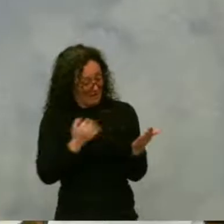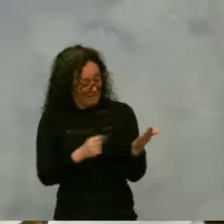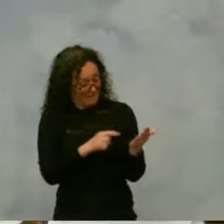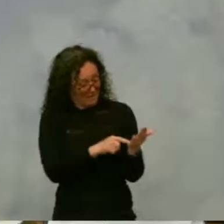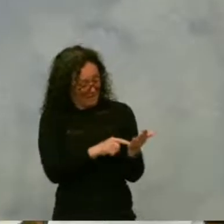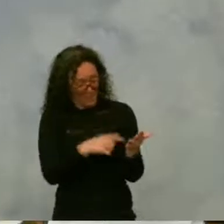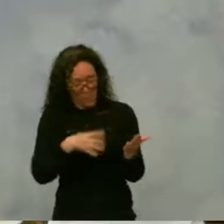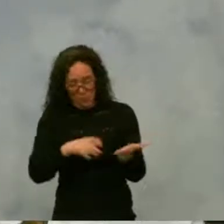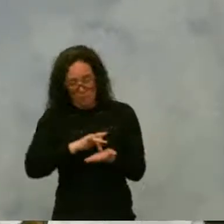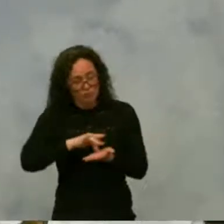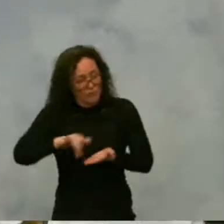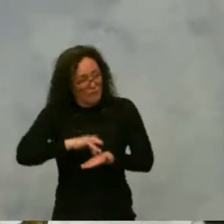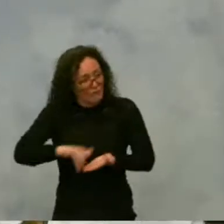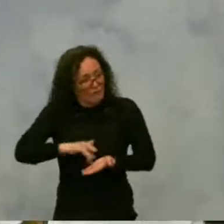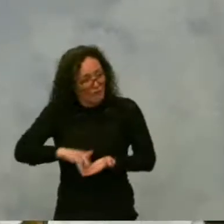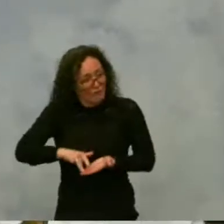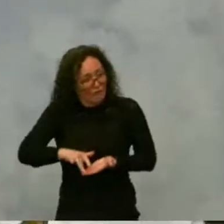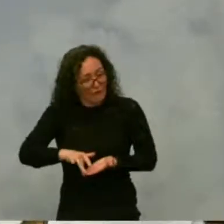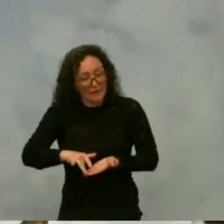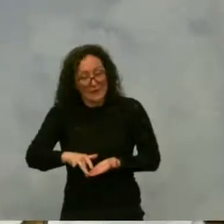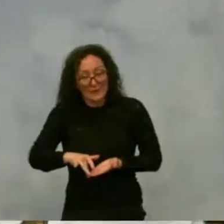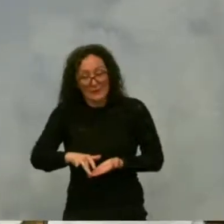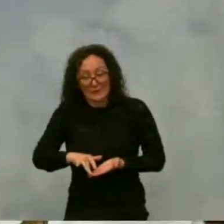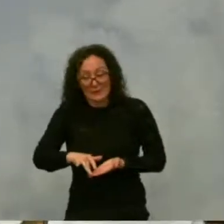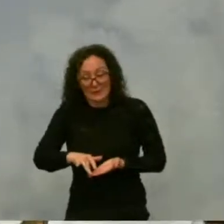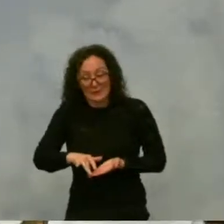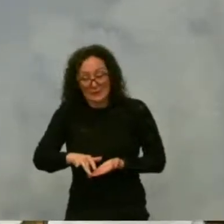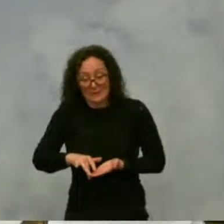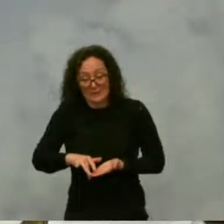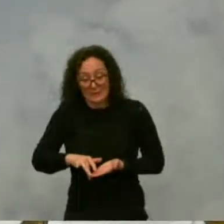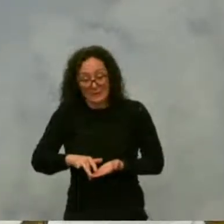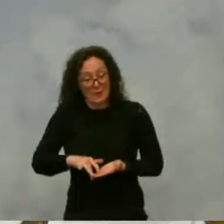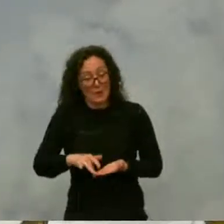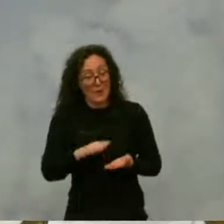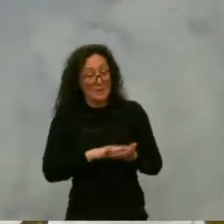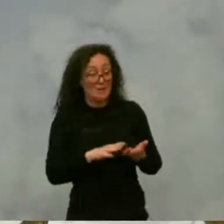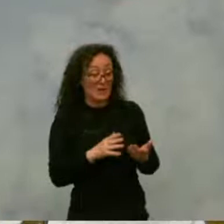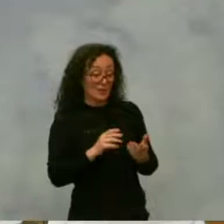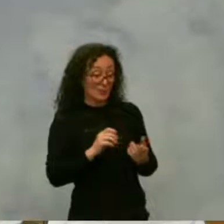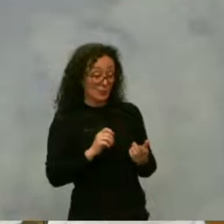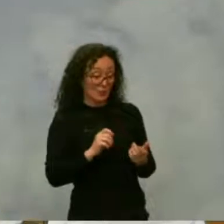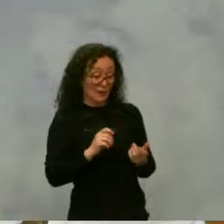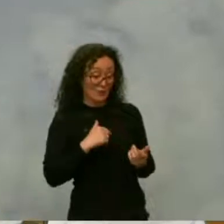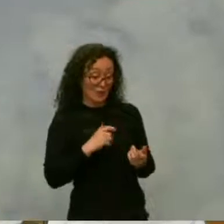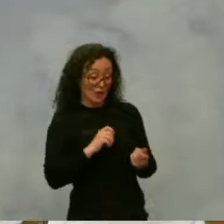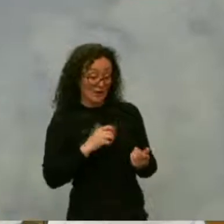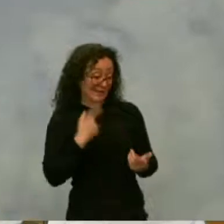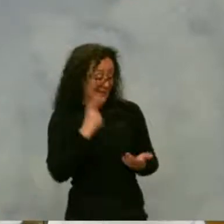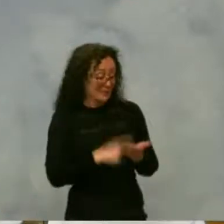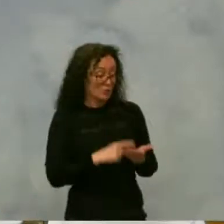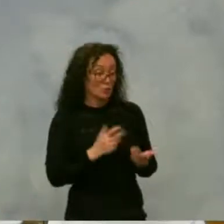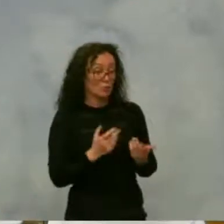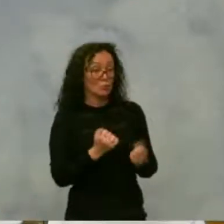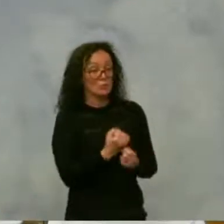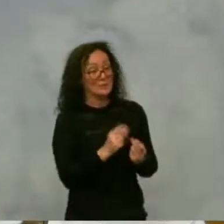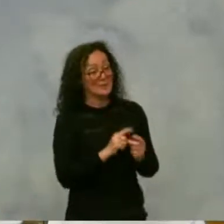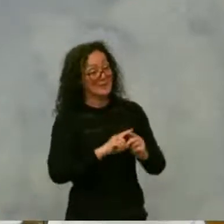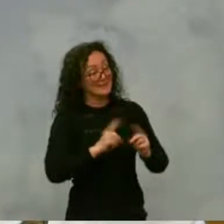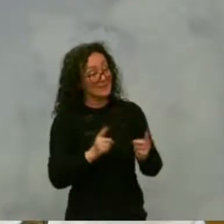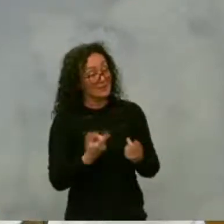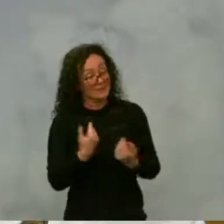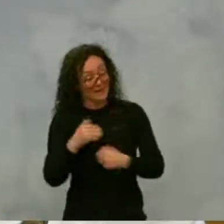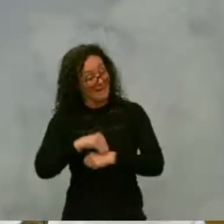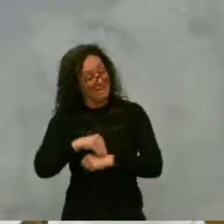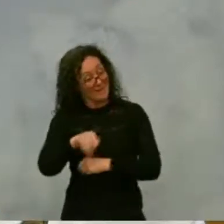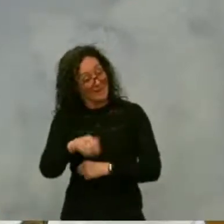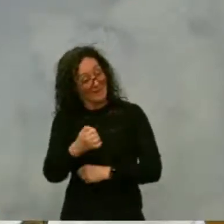have written off. So something else that we choose to do doesn't impact on that figure. So that's why I would ask, and we are asking the